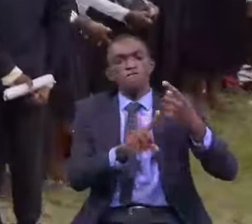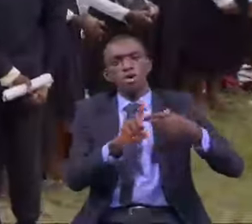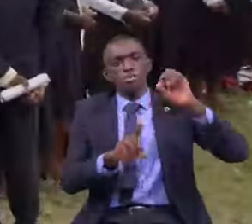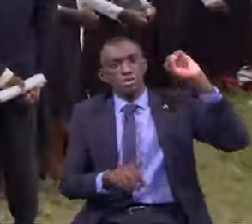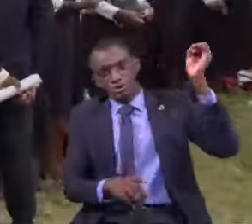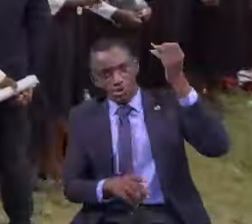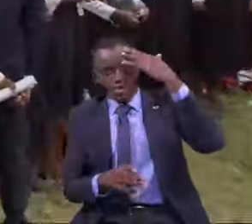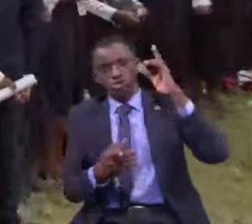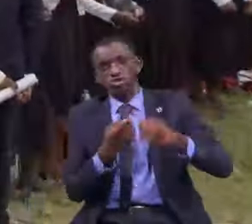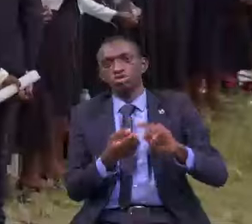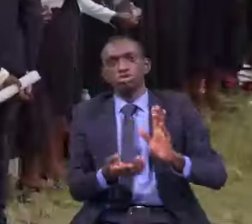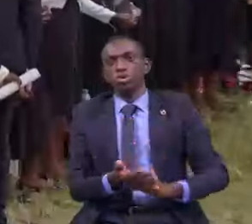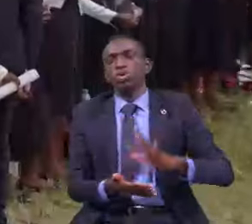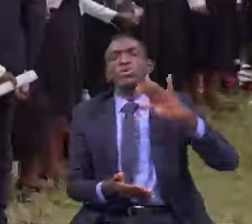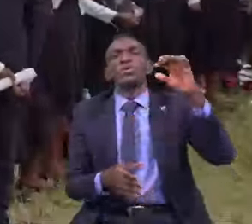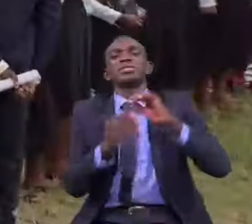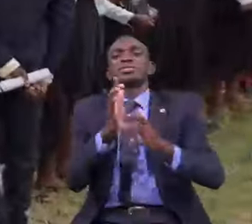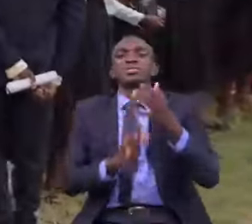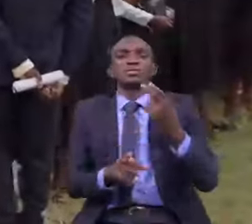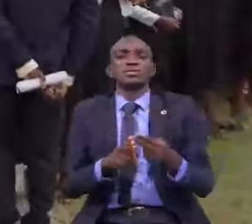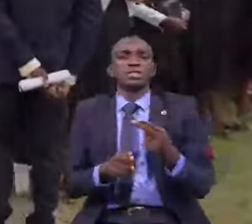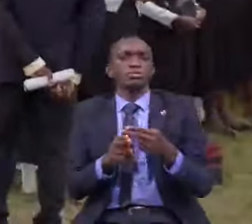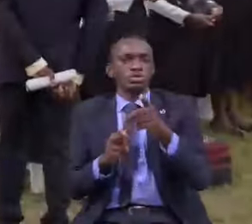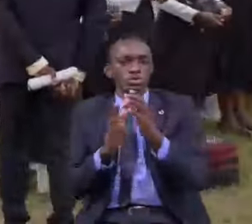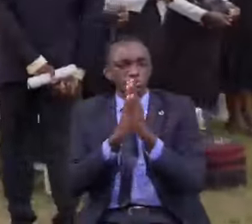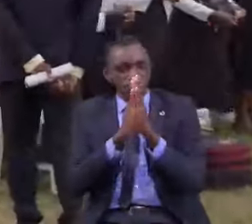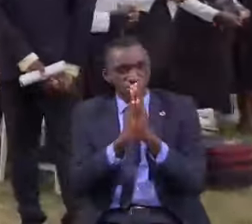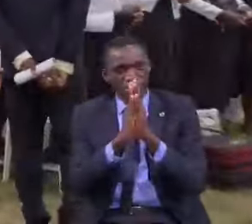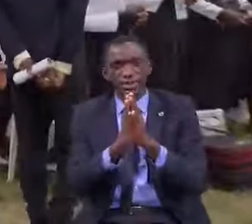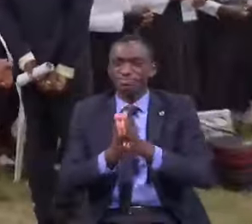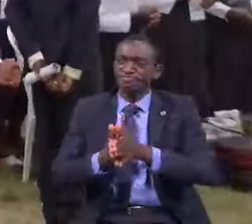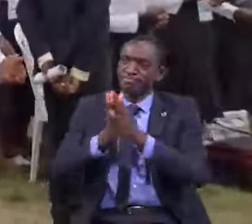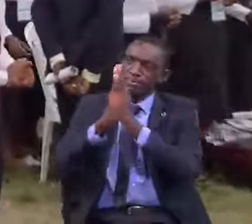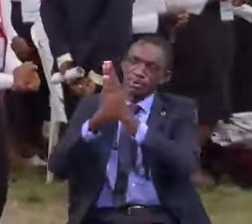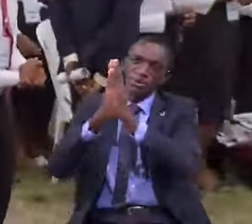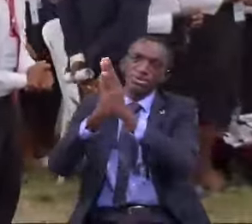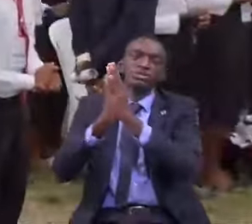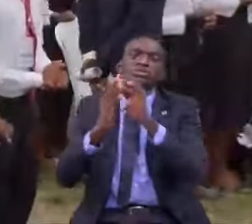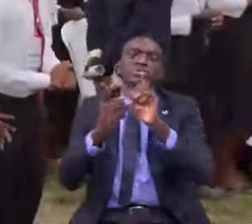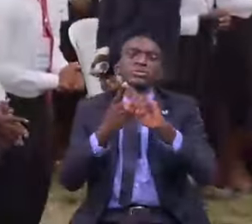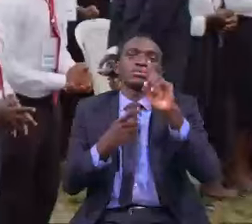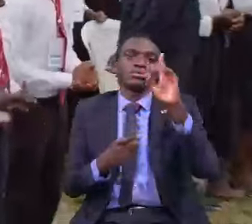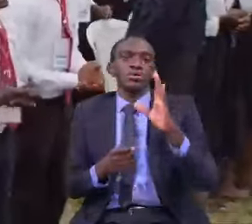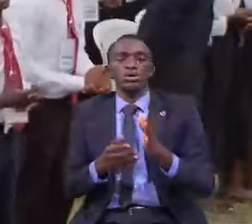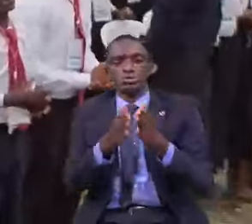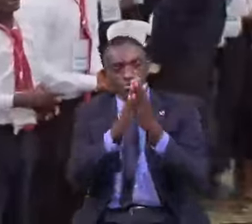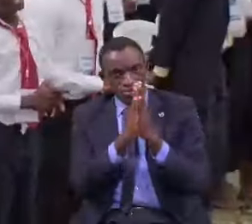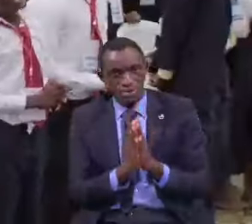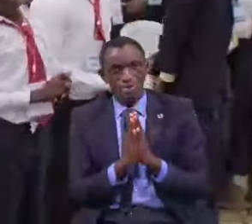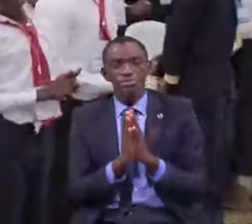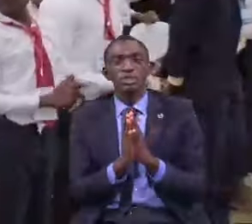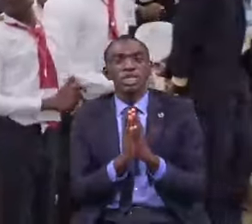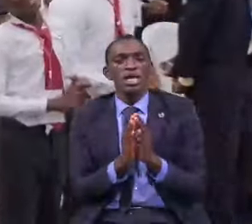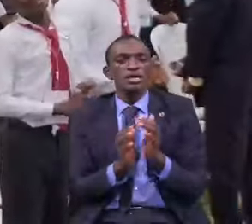Tell him. He loves you. If there's anything that gives you guilt or condemnation,